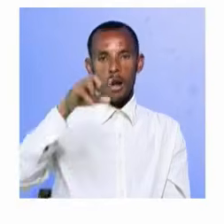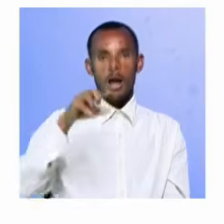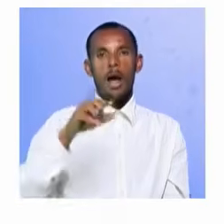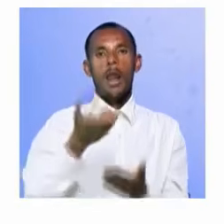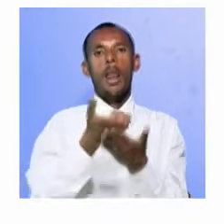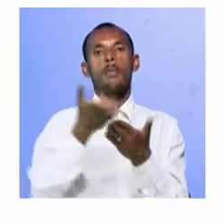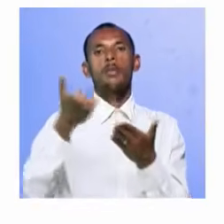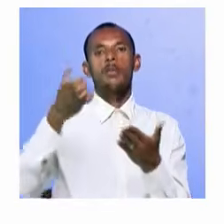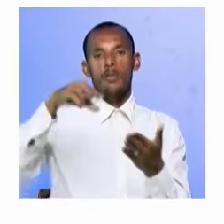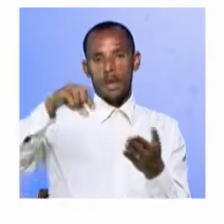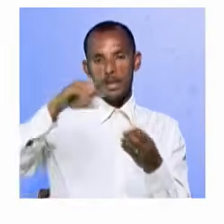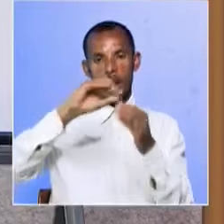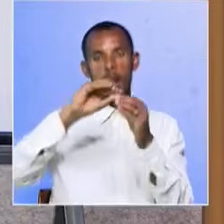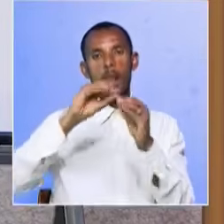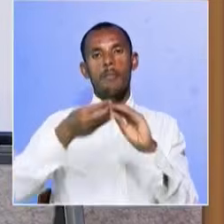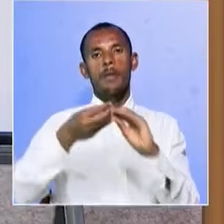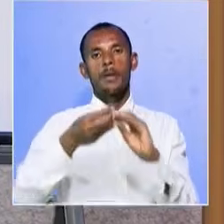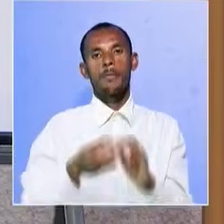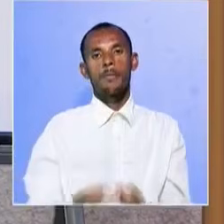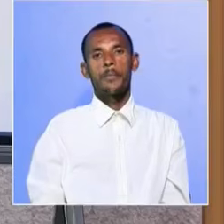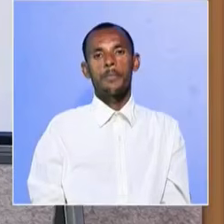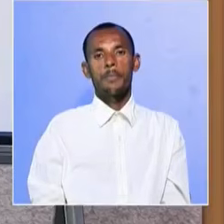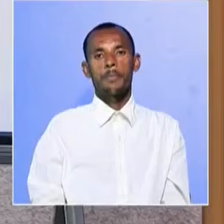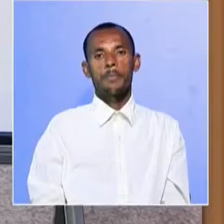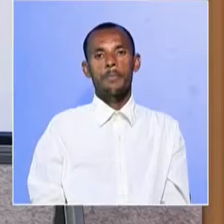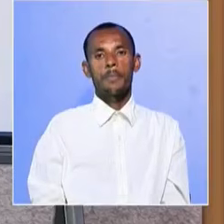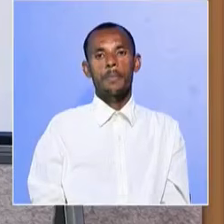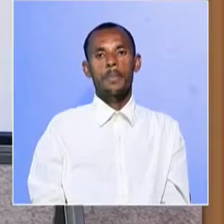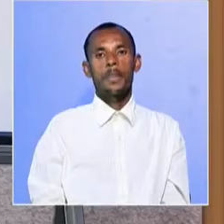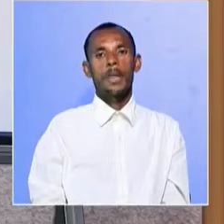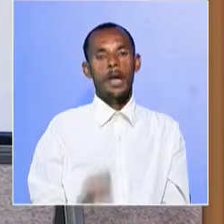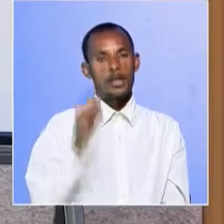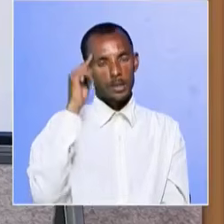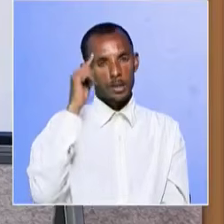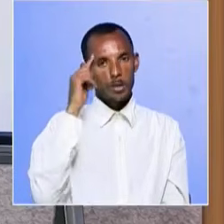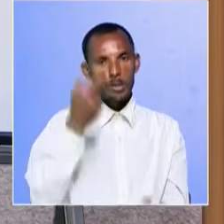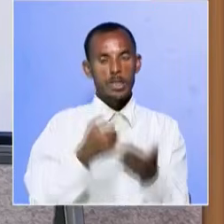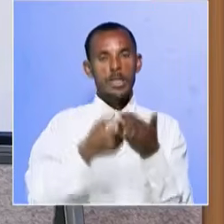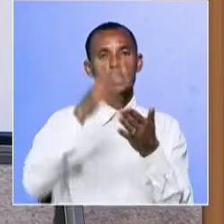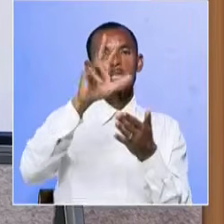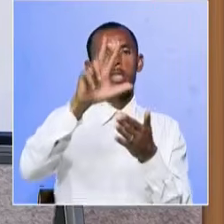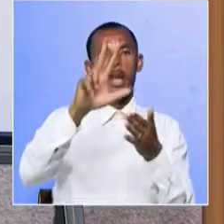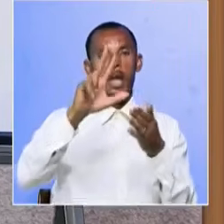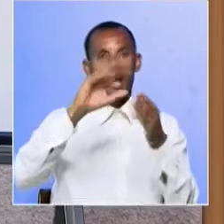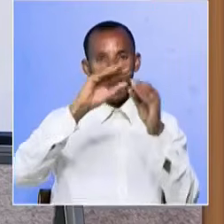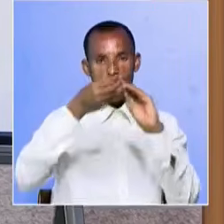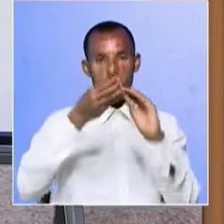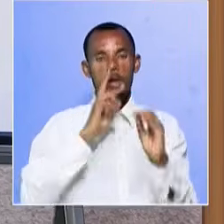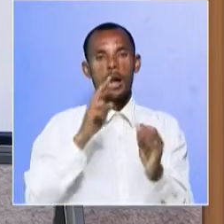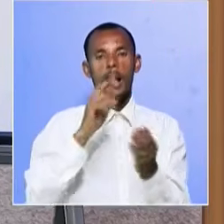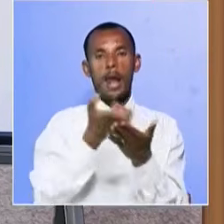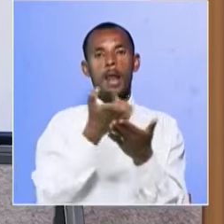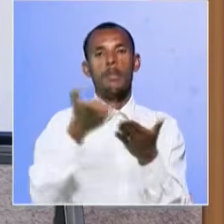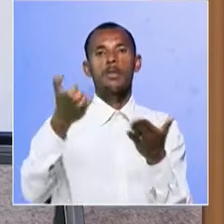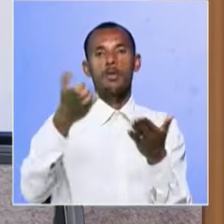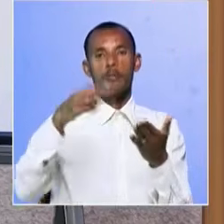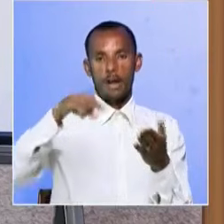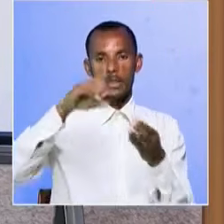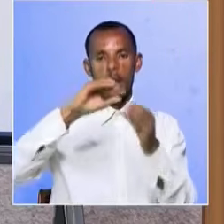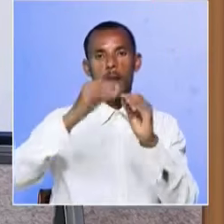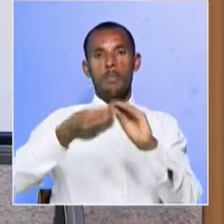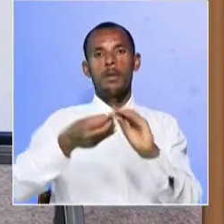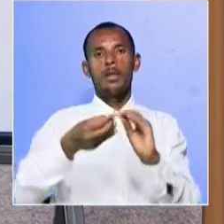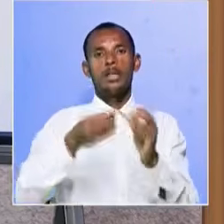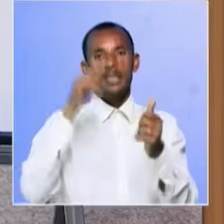of rational number, okay? Assume these three numbers are an element of rational numbers.